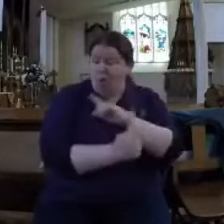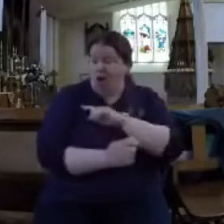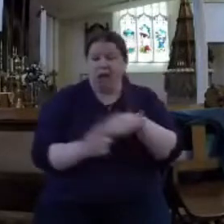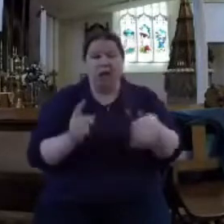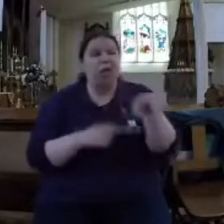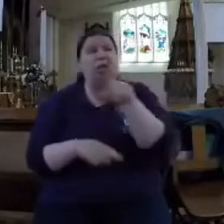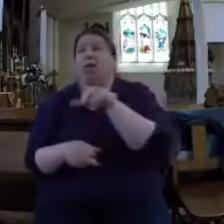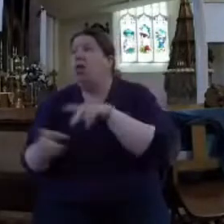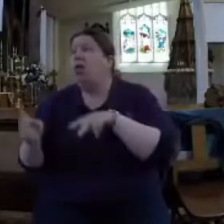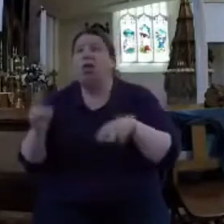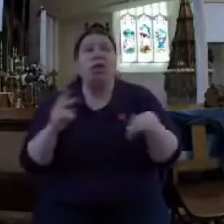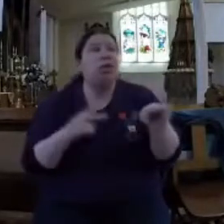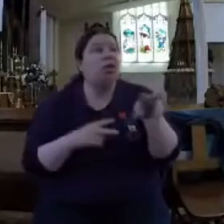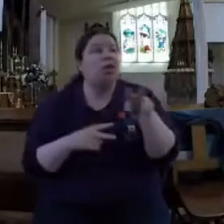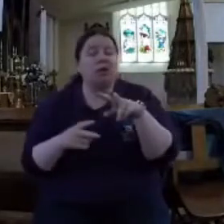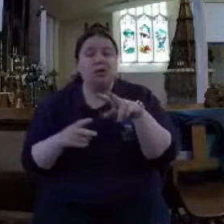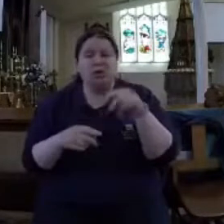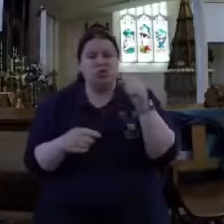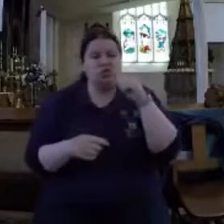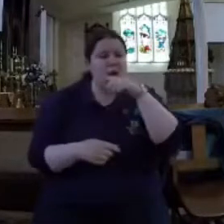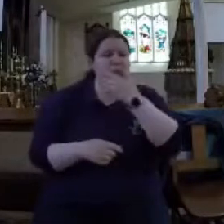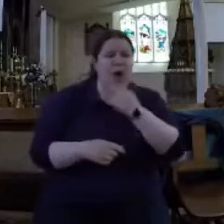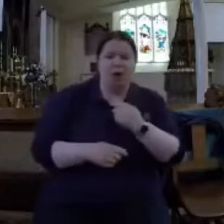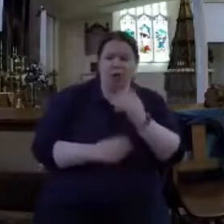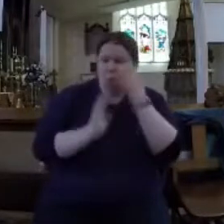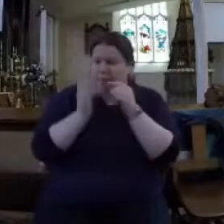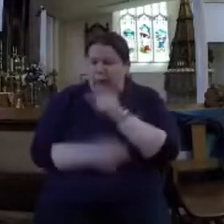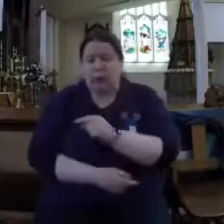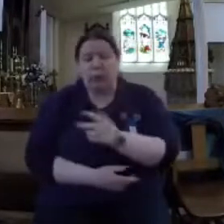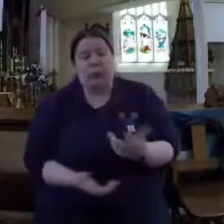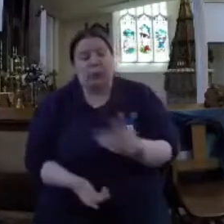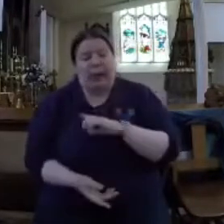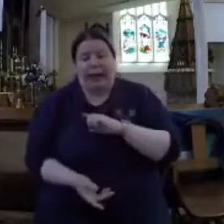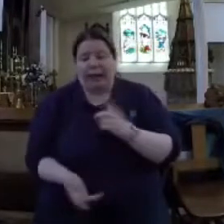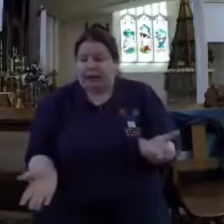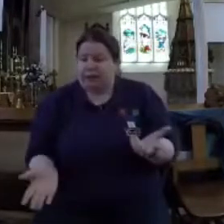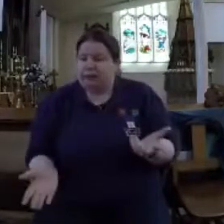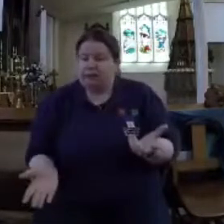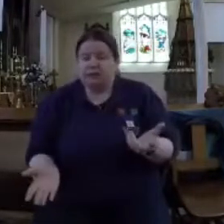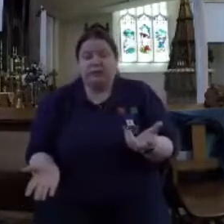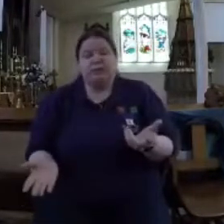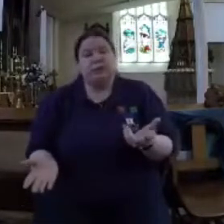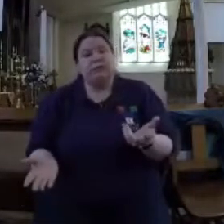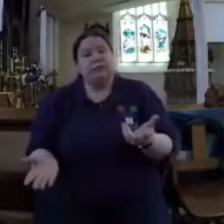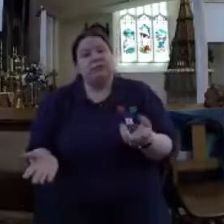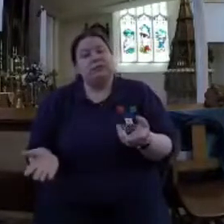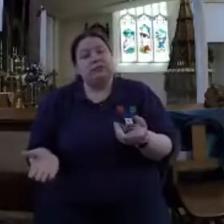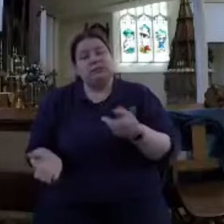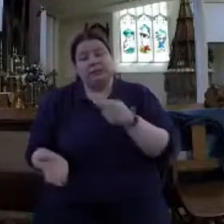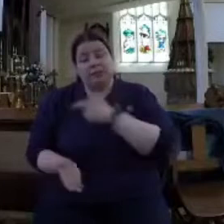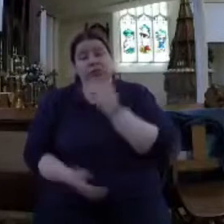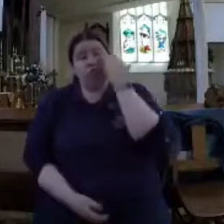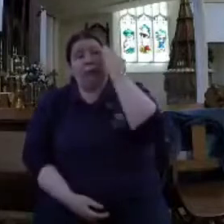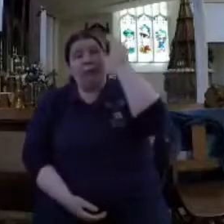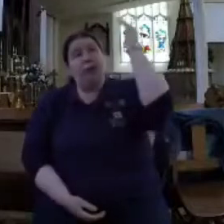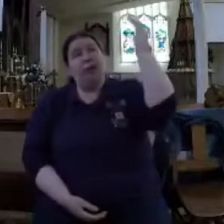around for long enough in a way that a stranger is concerned for you? Joseph really was quite the dreamer,